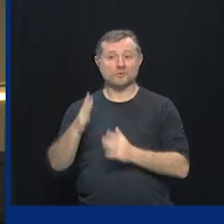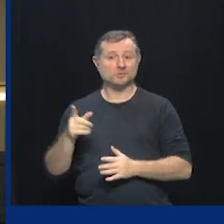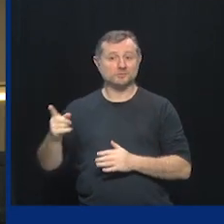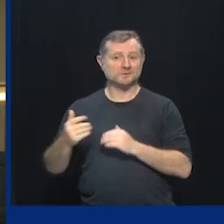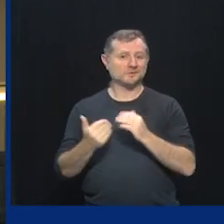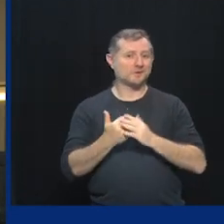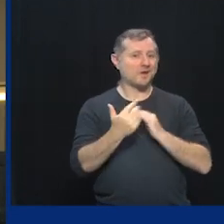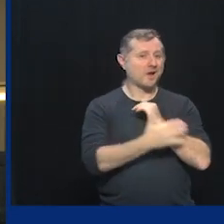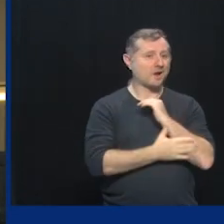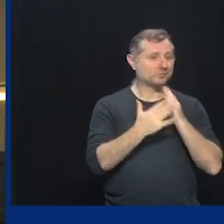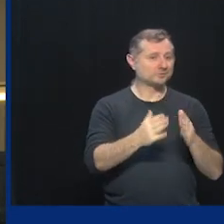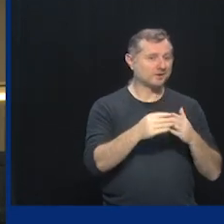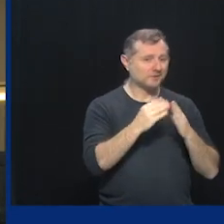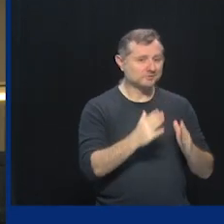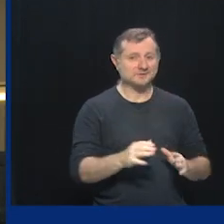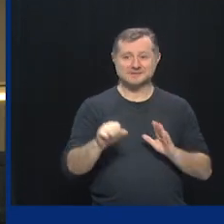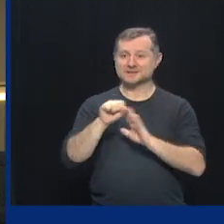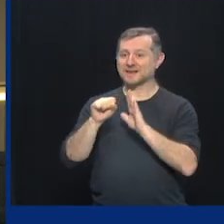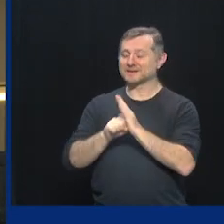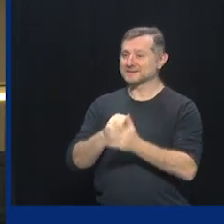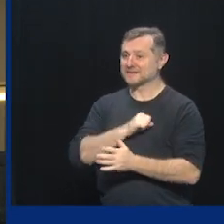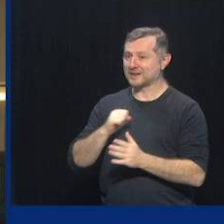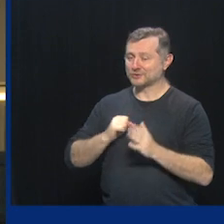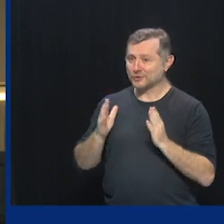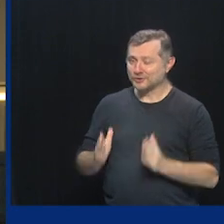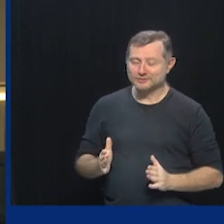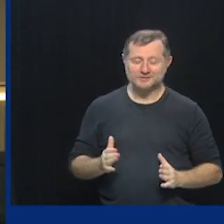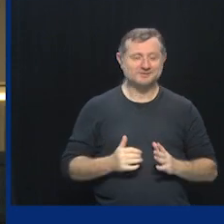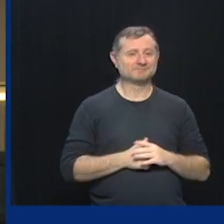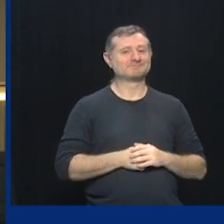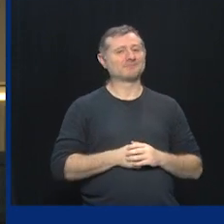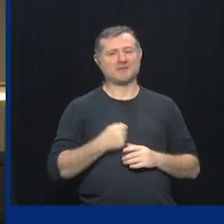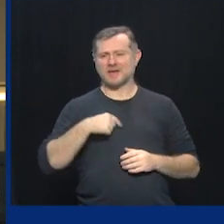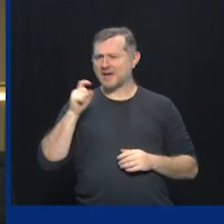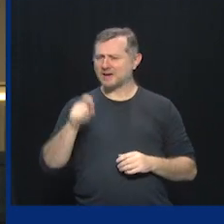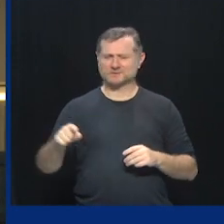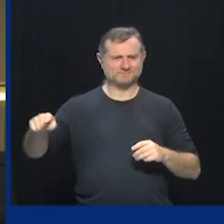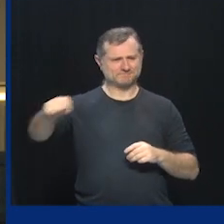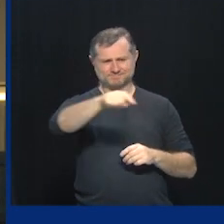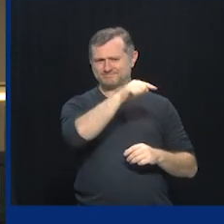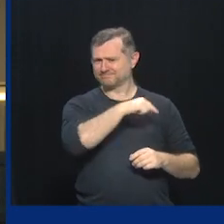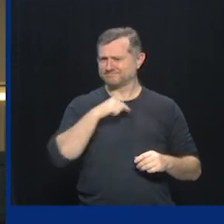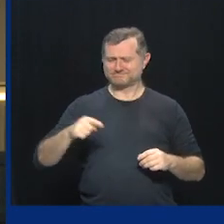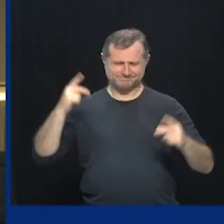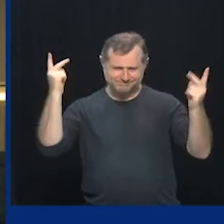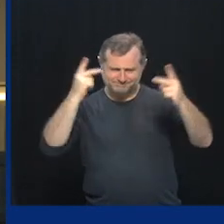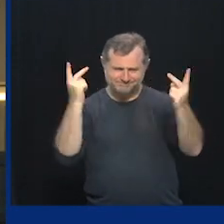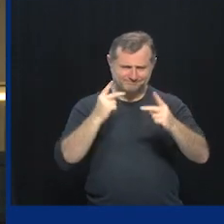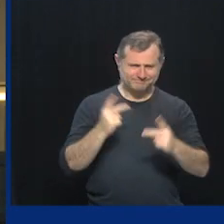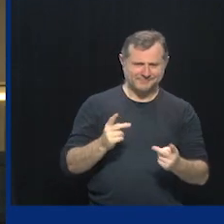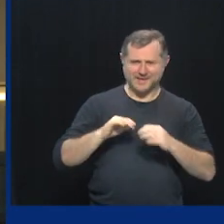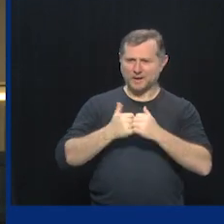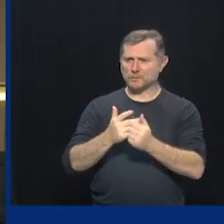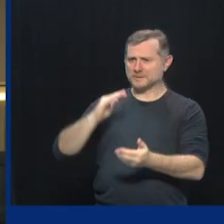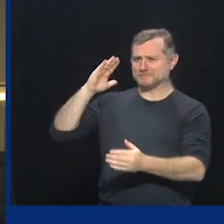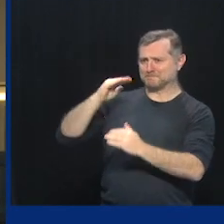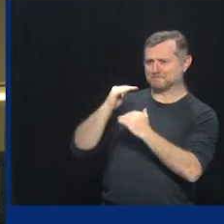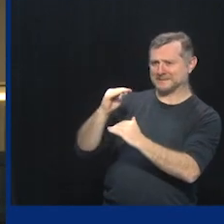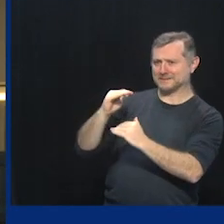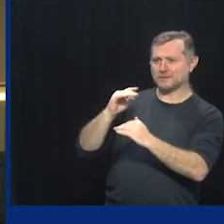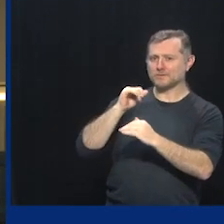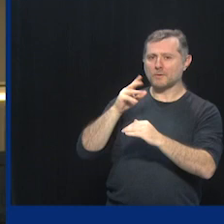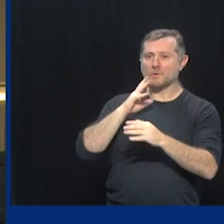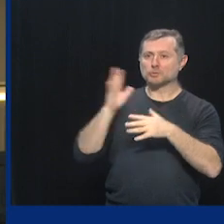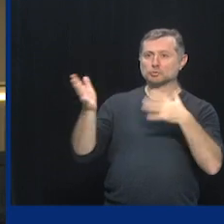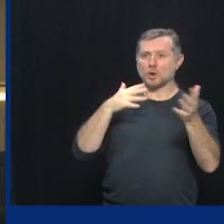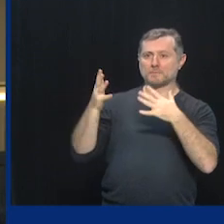state senator, to find ways to mitigate the short-term consequences of these storms, which apparently are